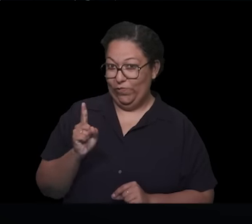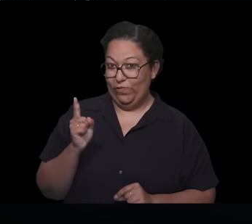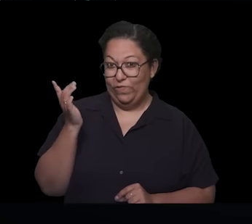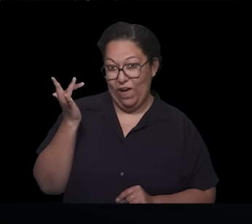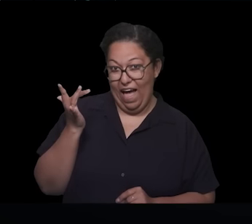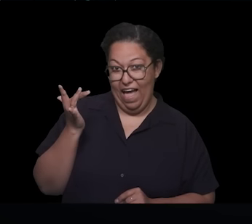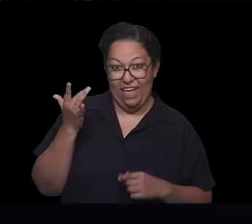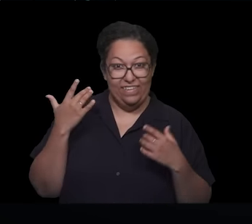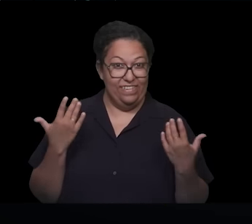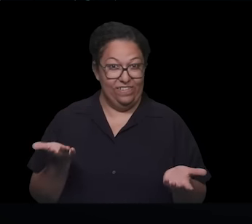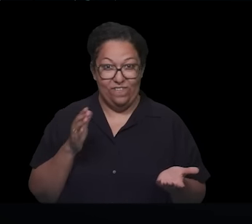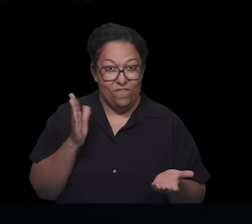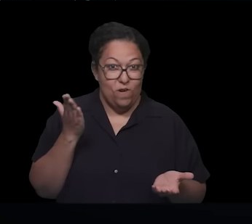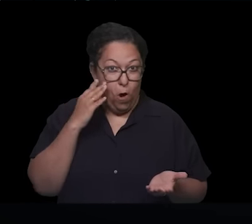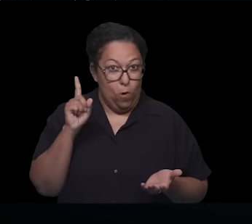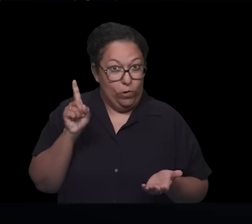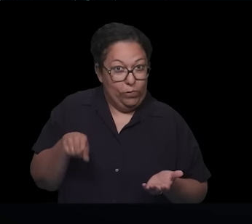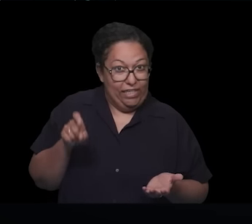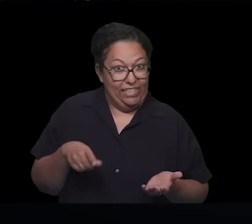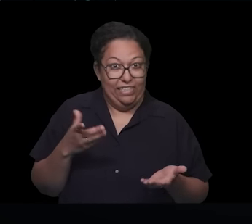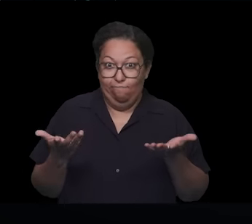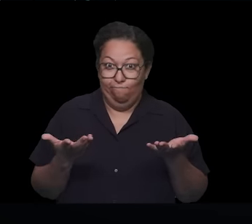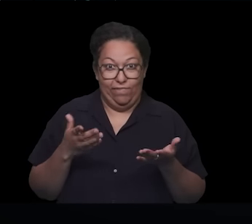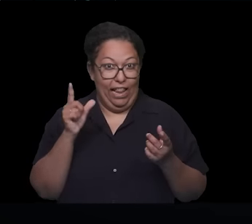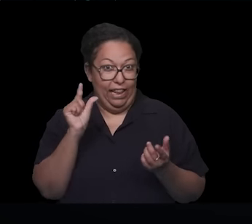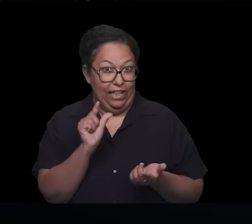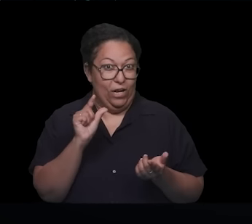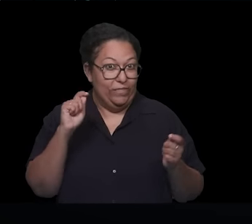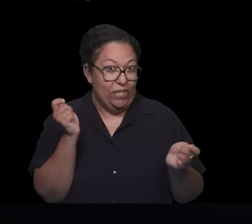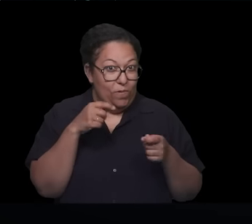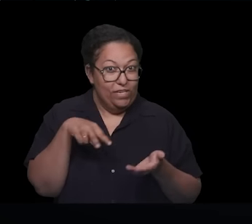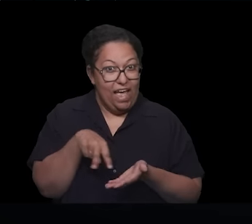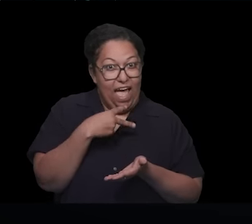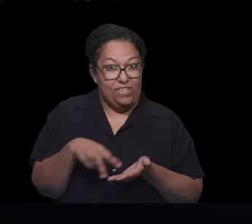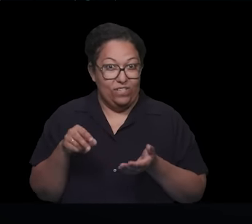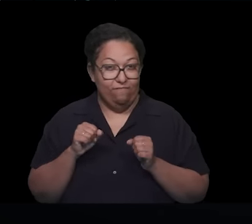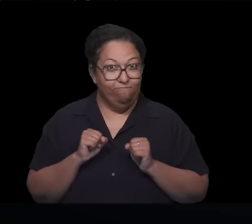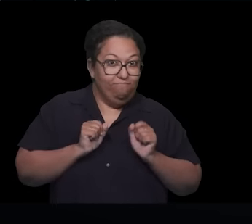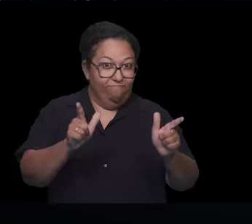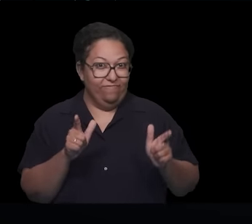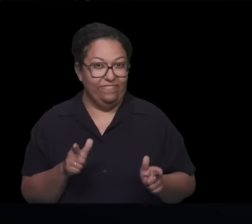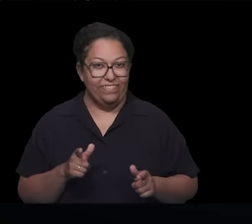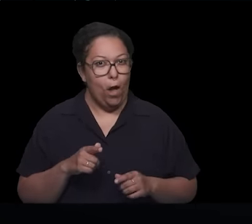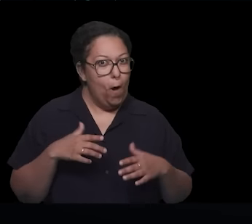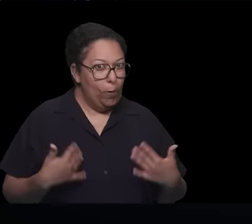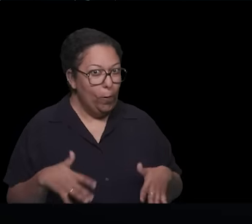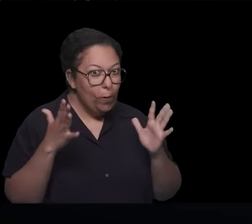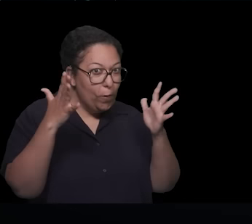are true, because Marilee, you never know when you're going to need a little celebratory dance break.